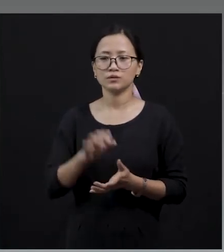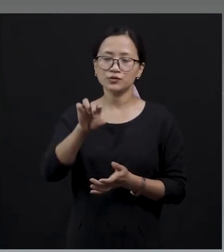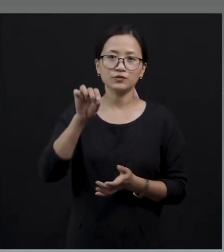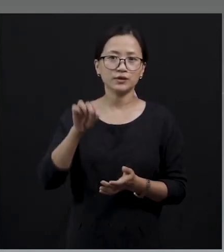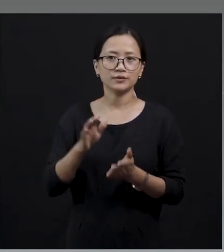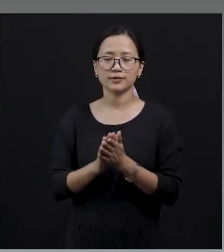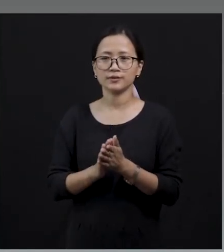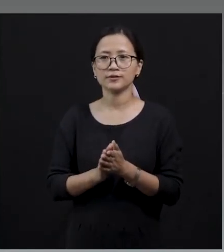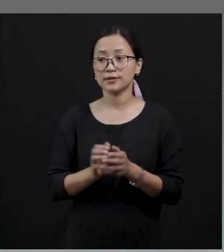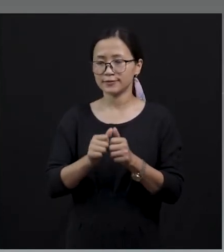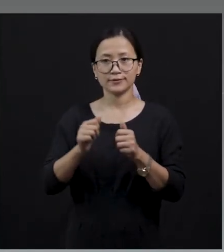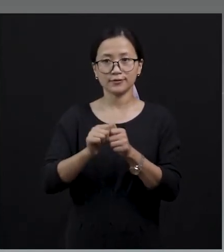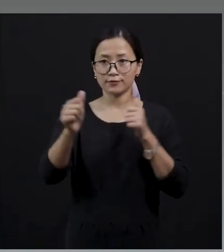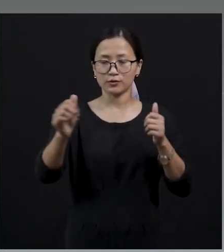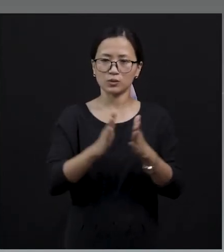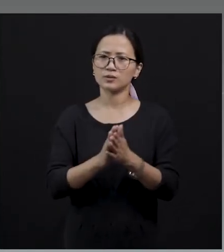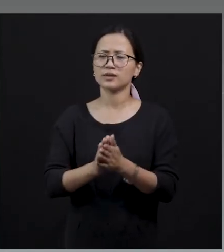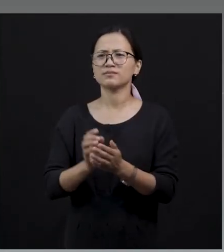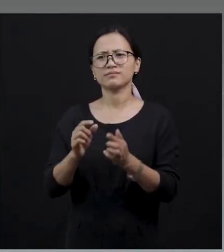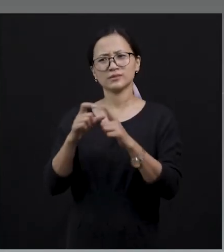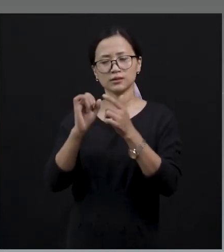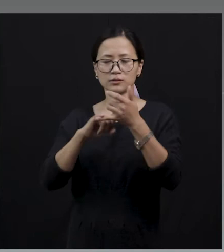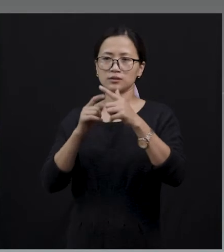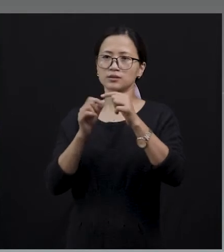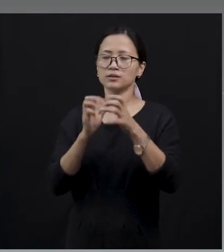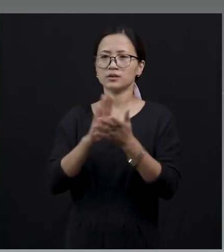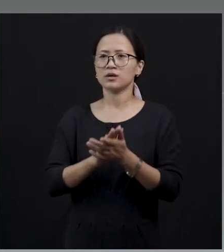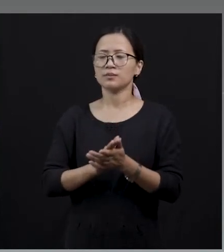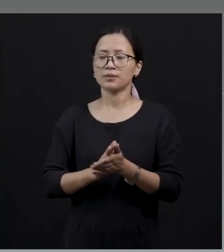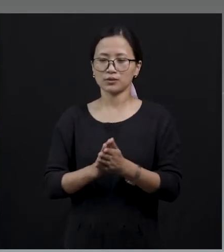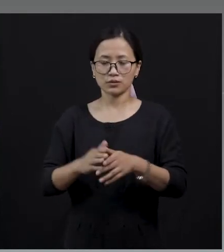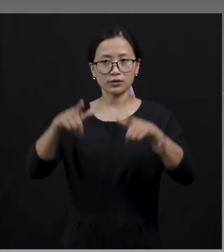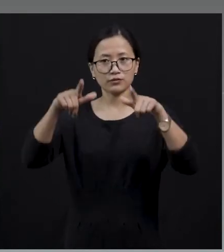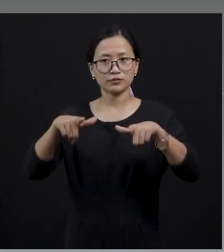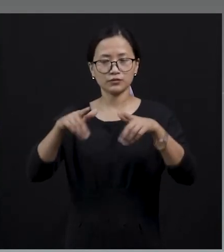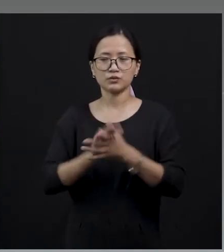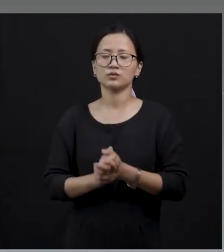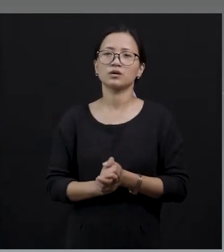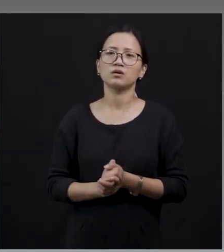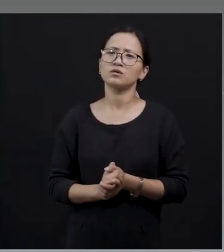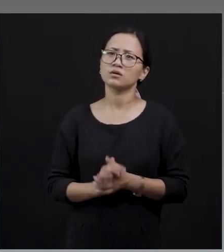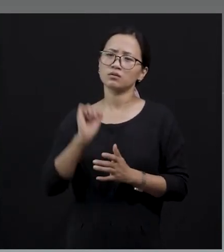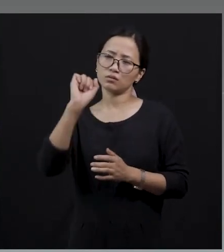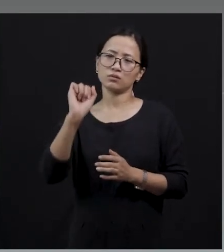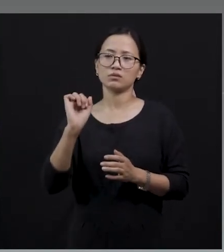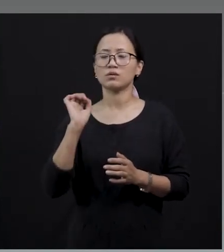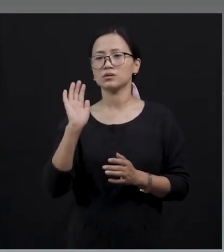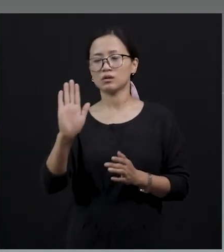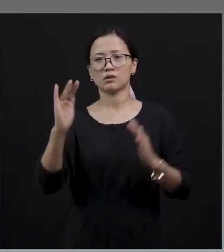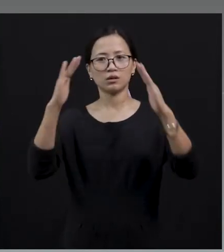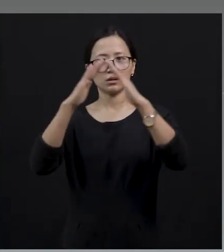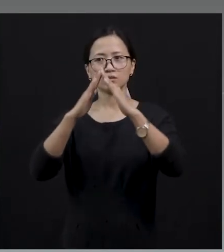find the distance with your pace or your foot span, all right? So distance can also be from your house to your